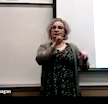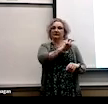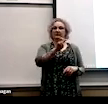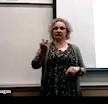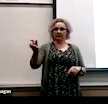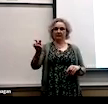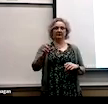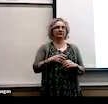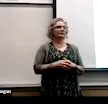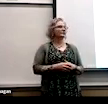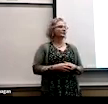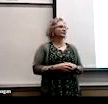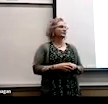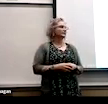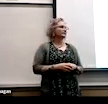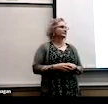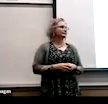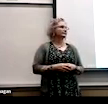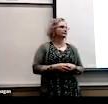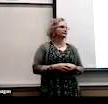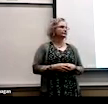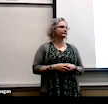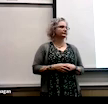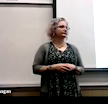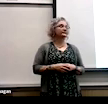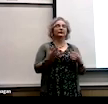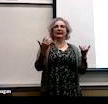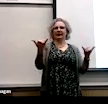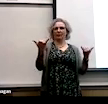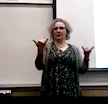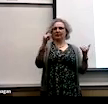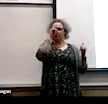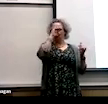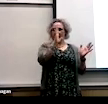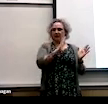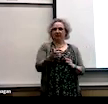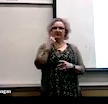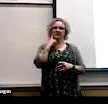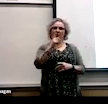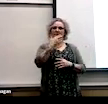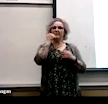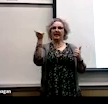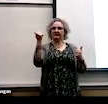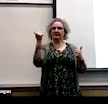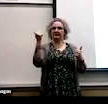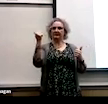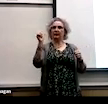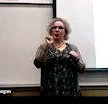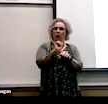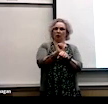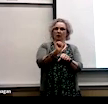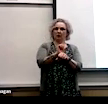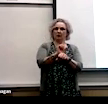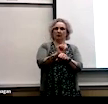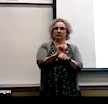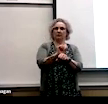We're going to look at our second and third objectives to enact strategies in professional practice and identify resources.